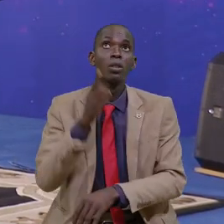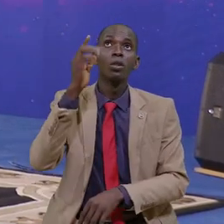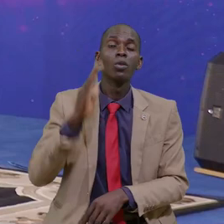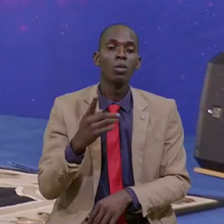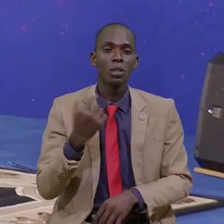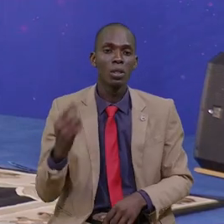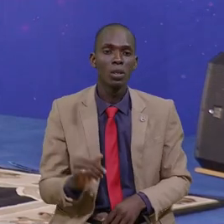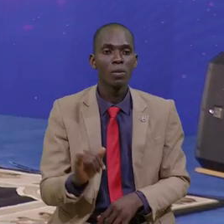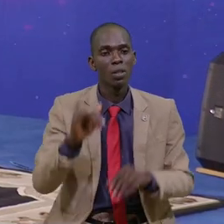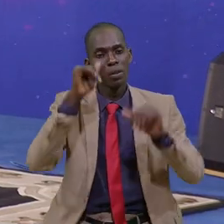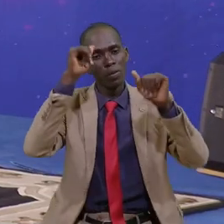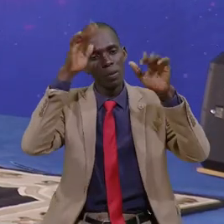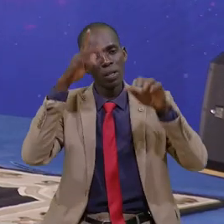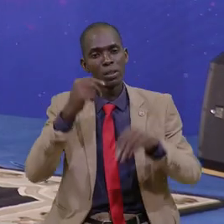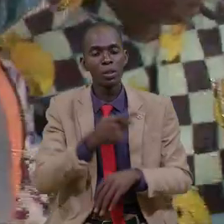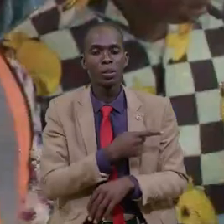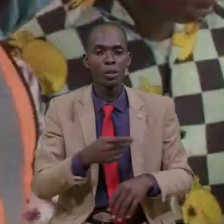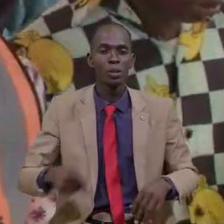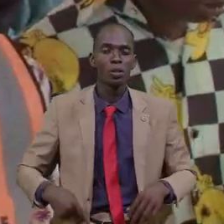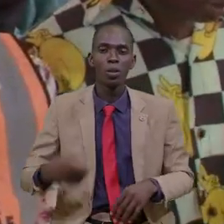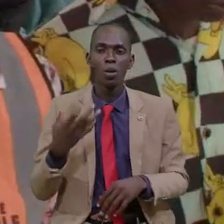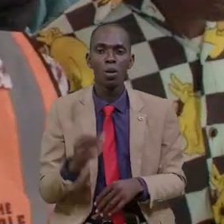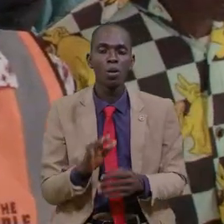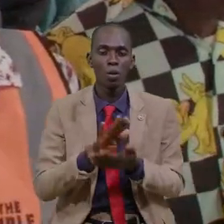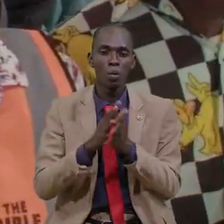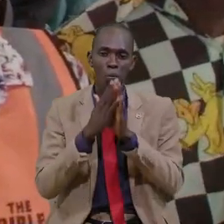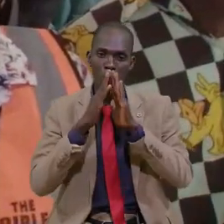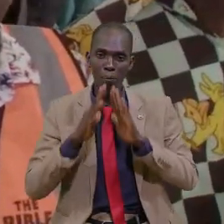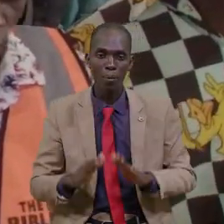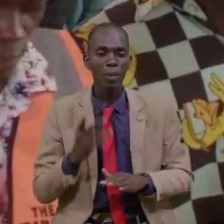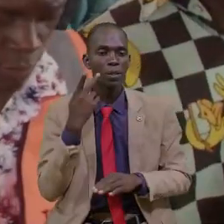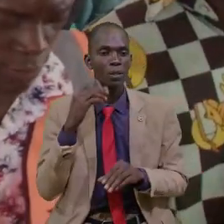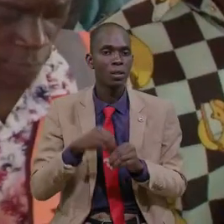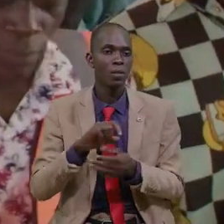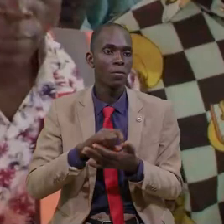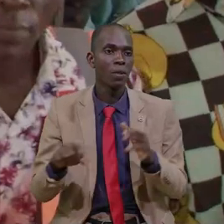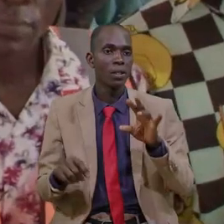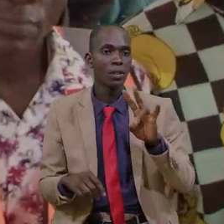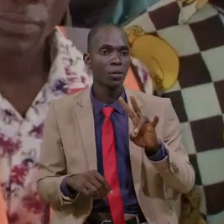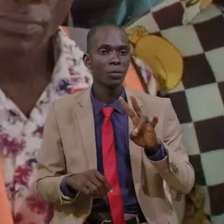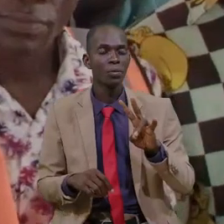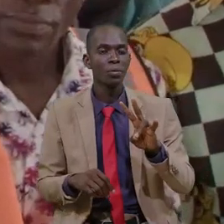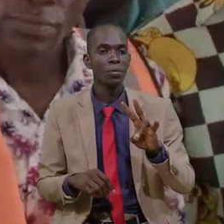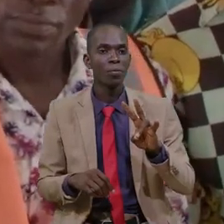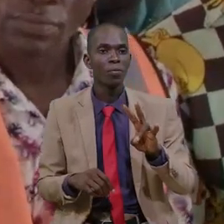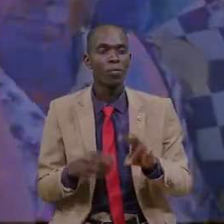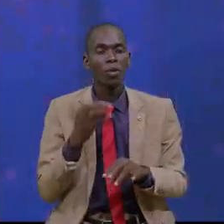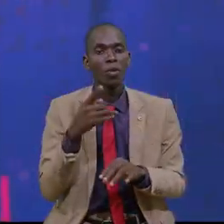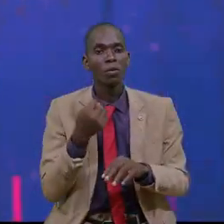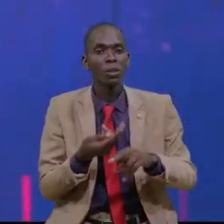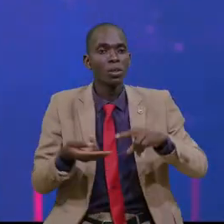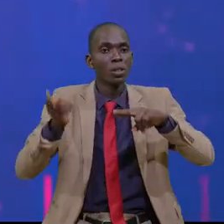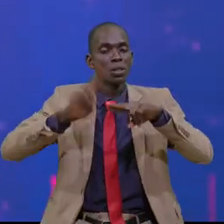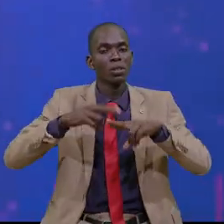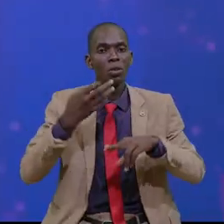of eternity, and the Prince of Peace. Look at verse 7. In verse 7, of the increase of his